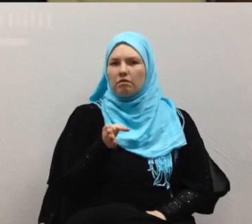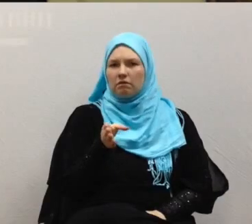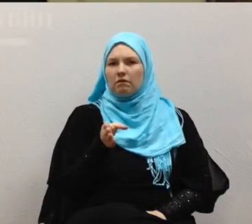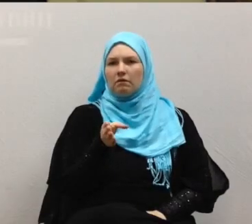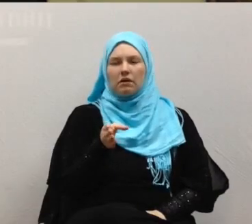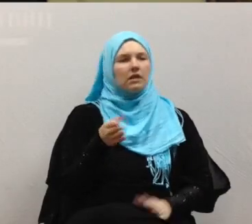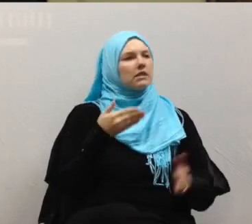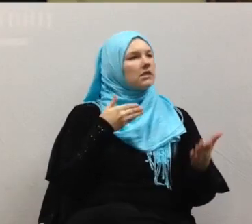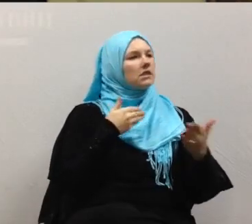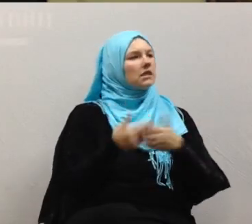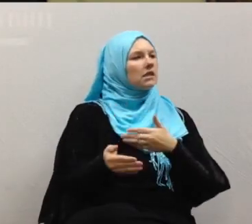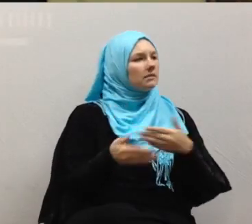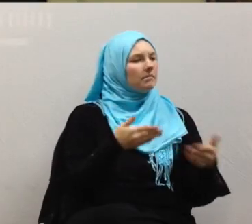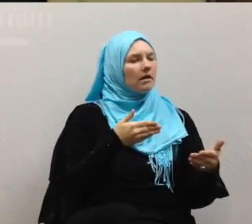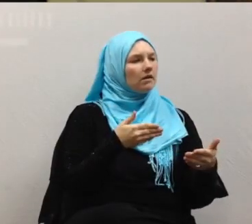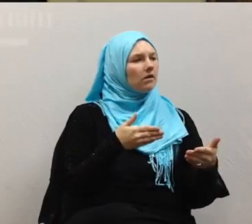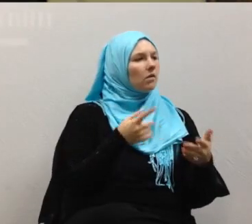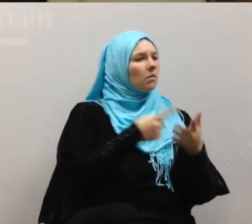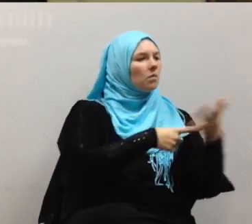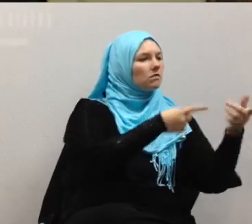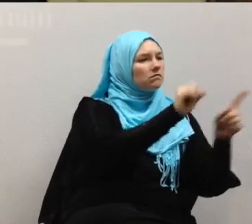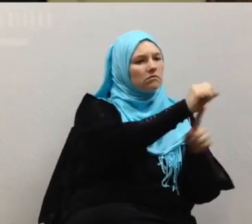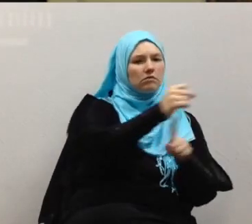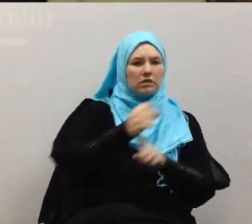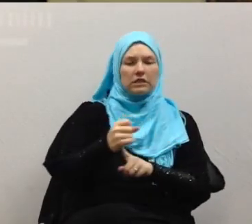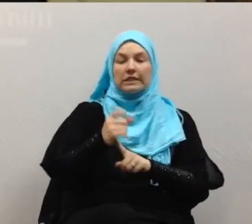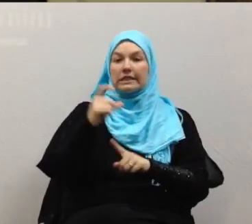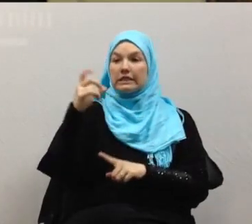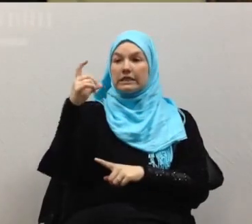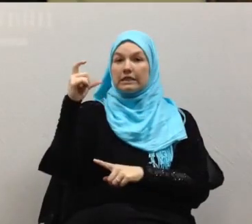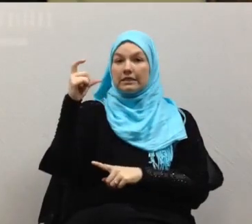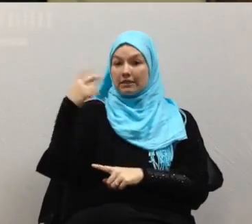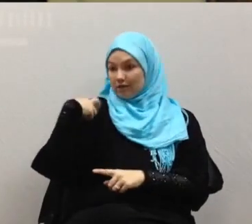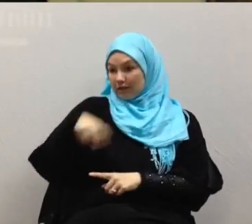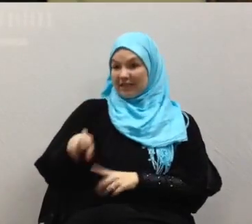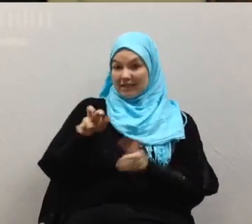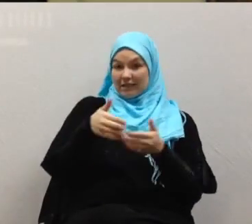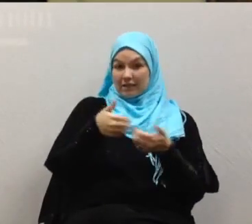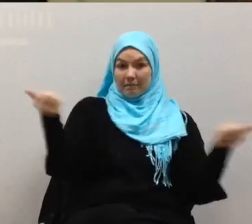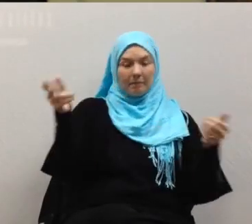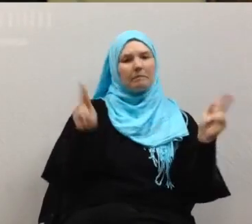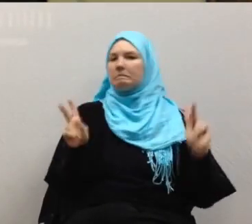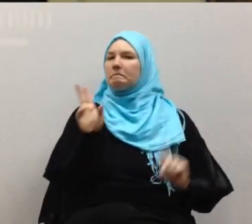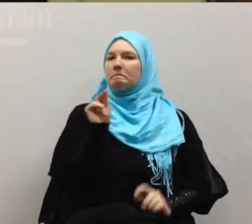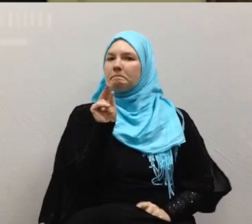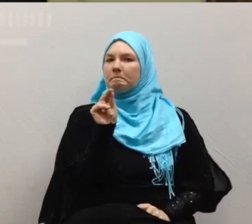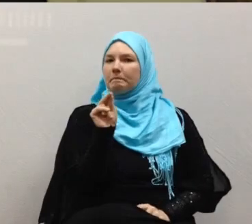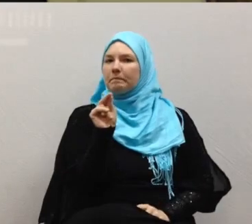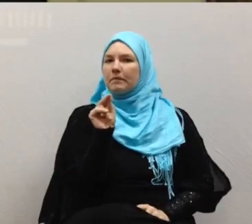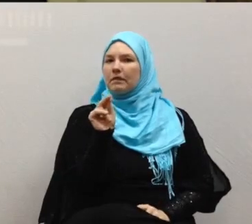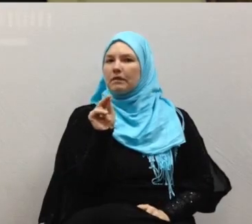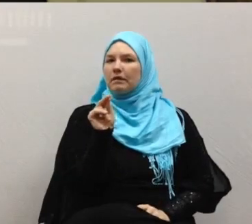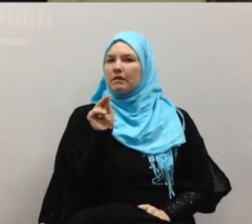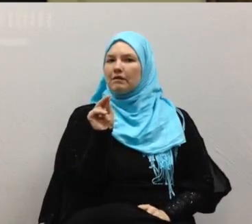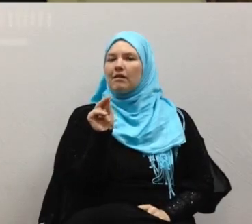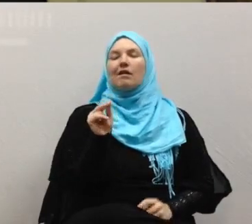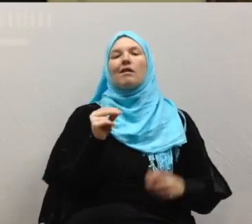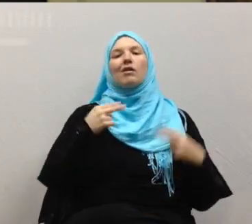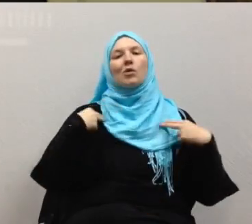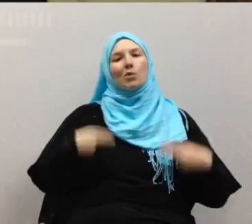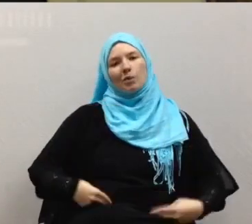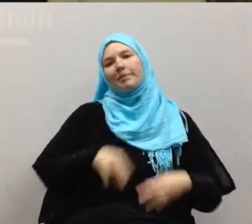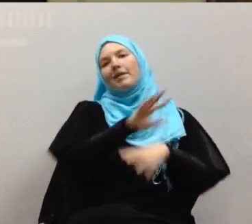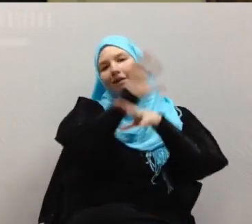line is. So it is not the deen that divides people. It is the nature of man.